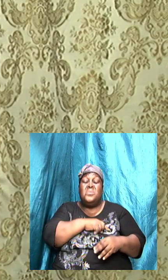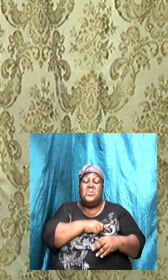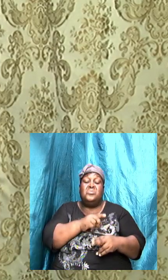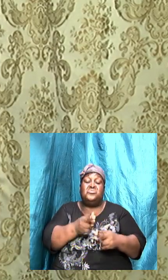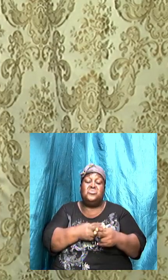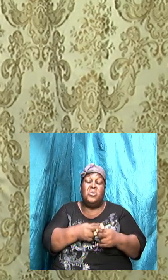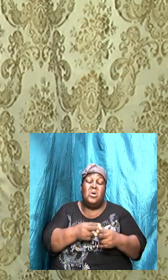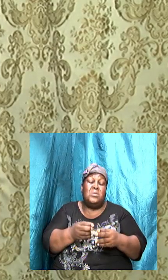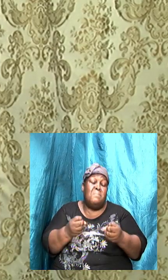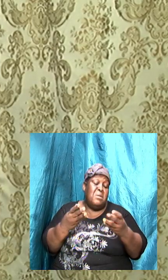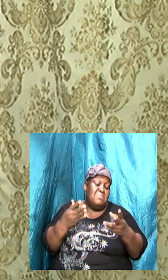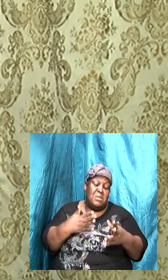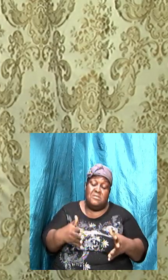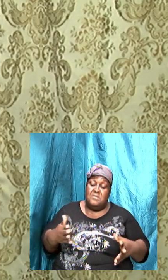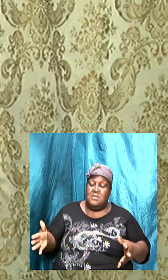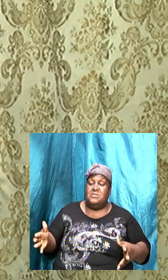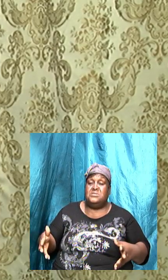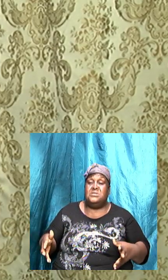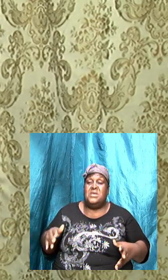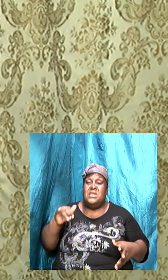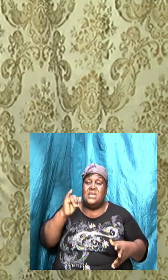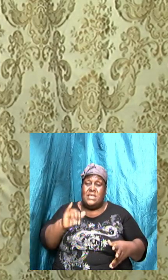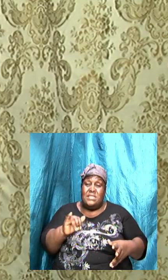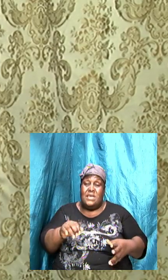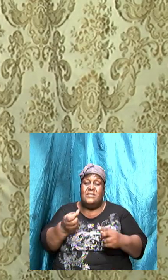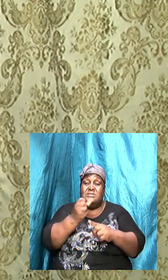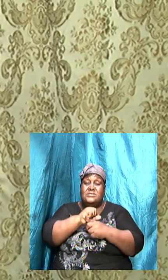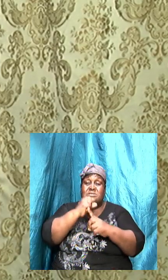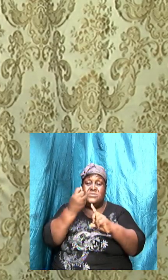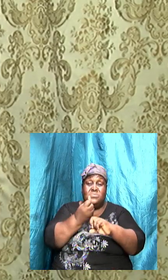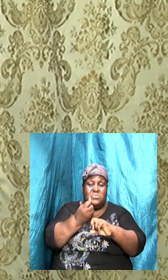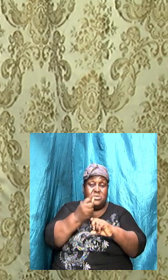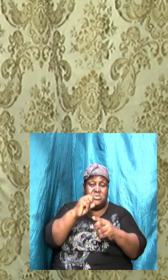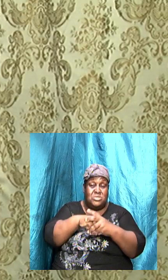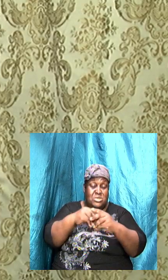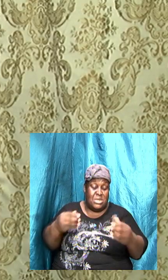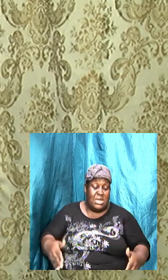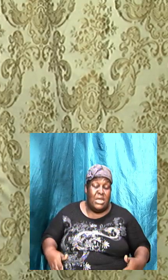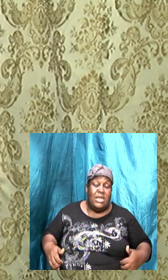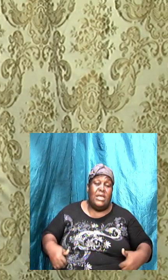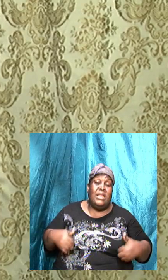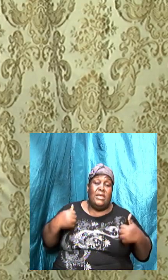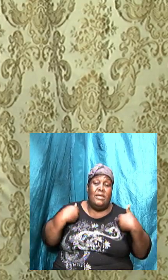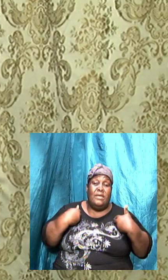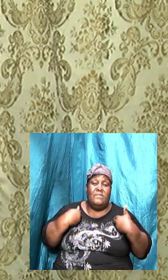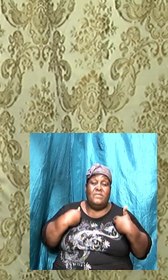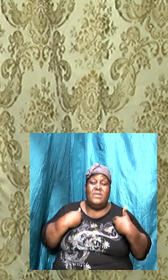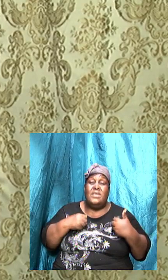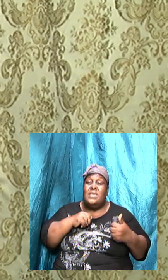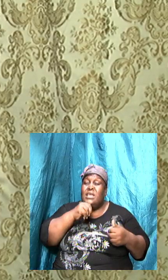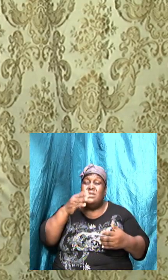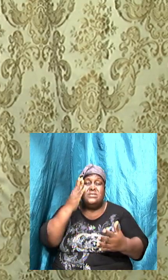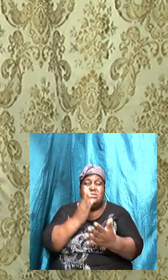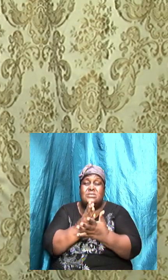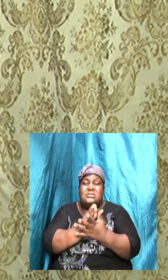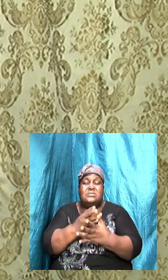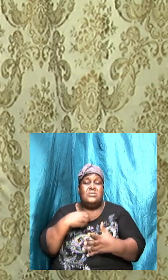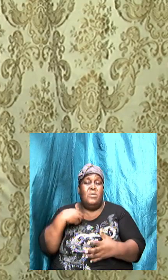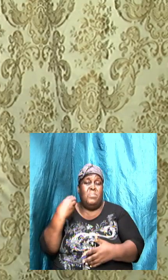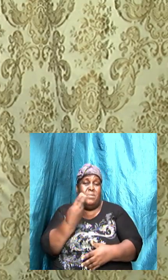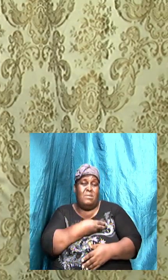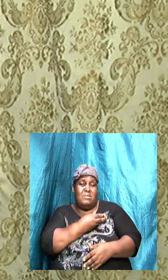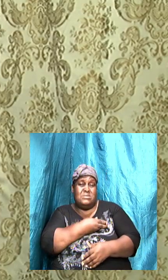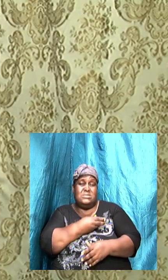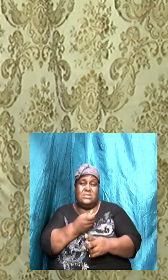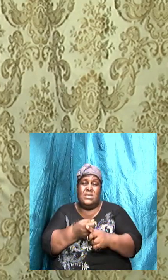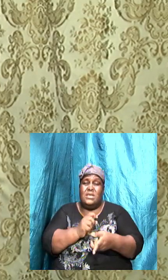lot of things, that particular situation in life should not hamper us, should not hinder us